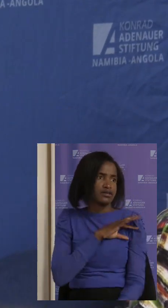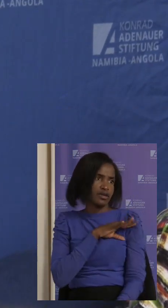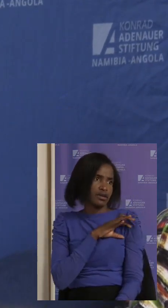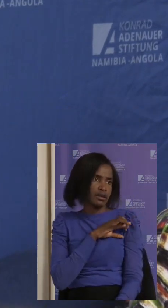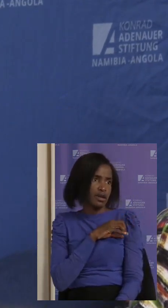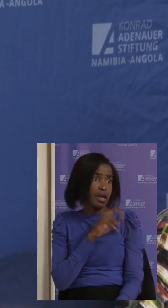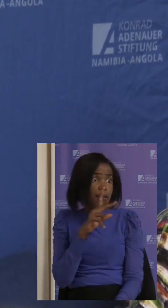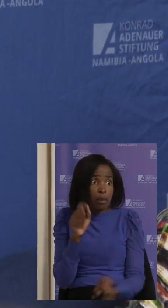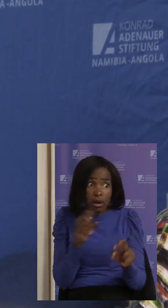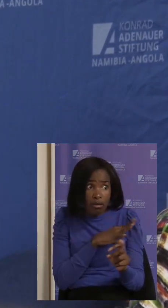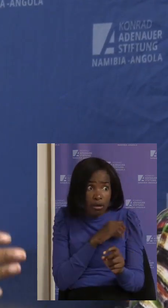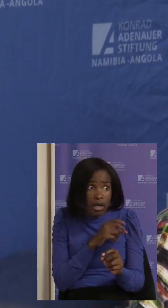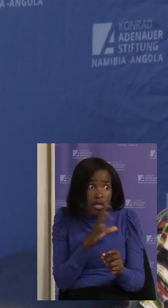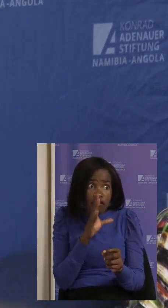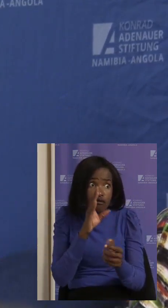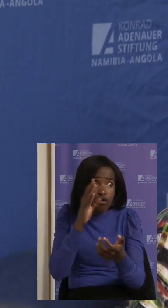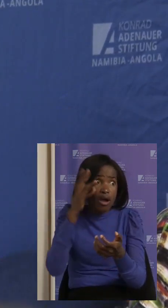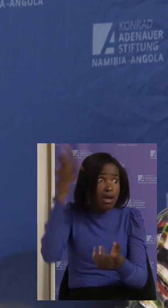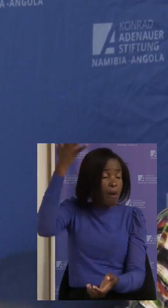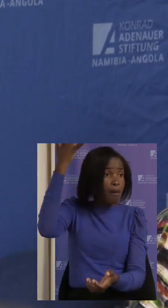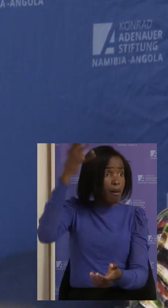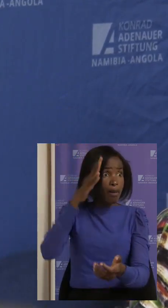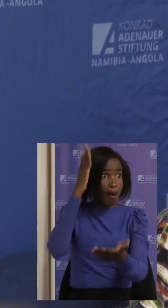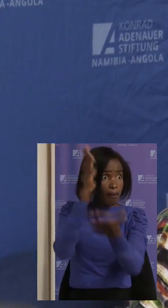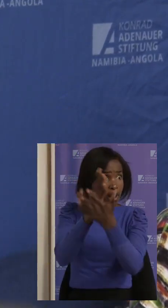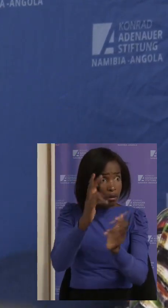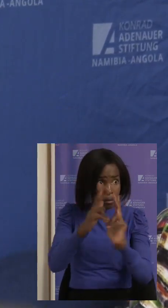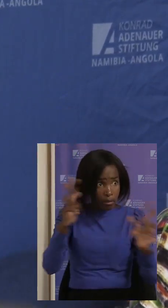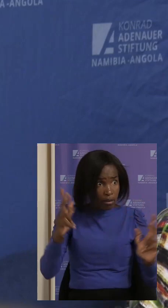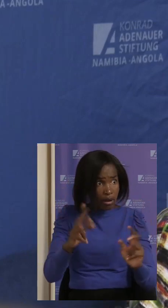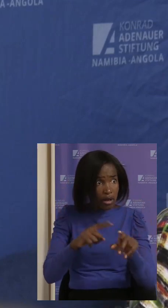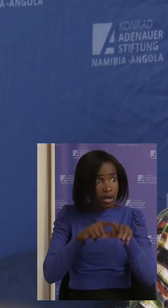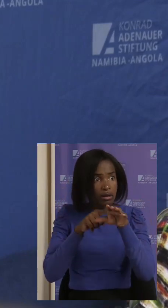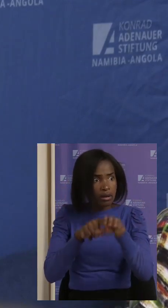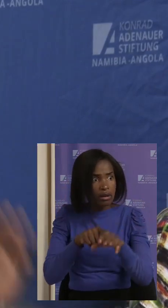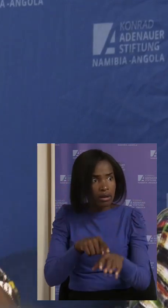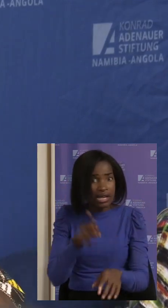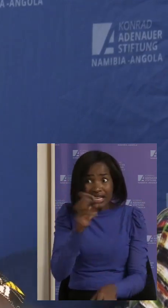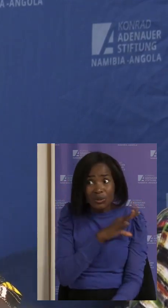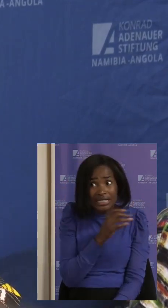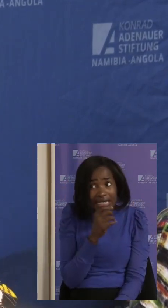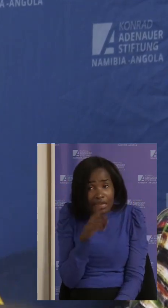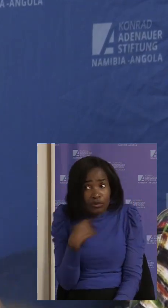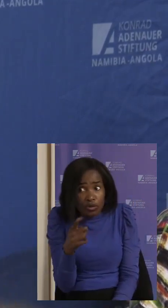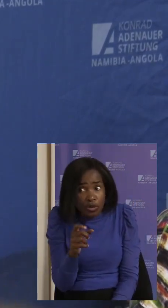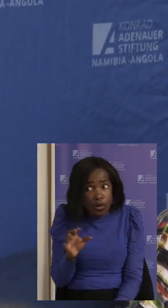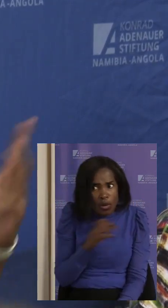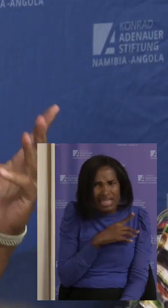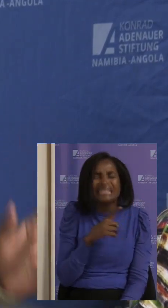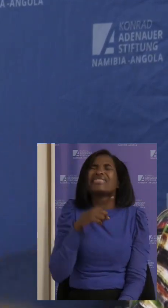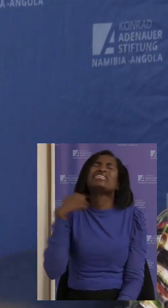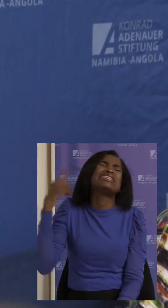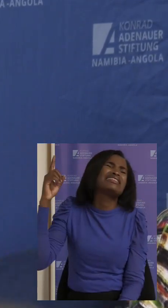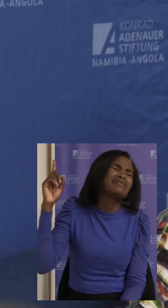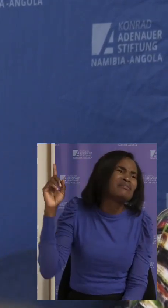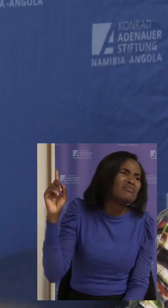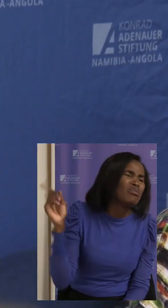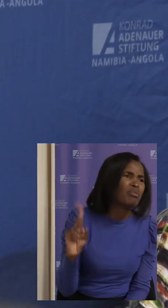When you make a truthful statement in public, the next question, are you not fearing to die? To die for what?